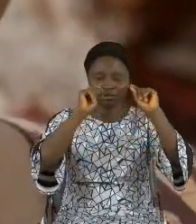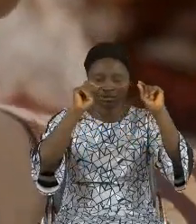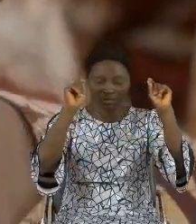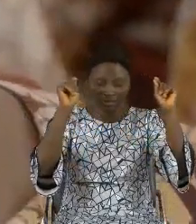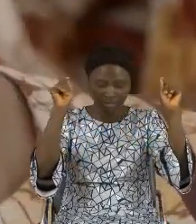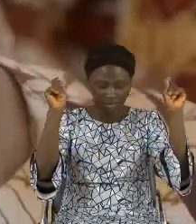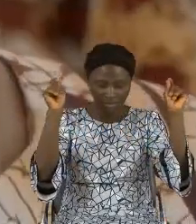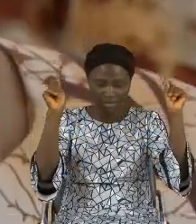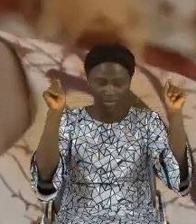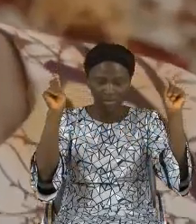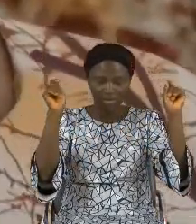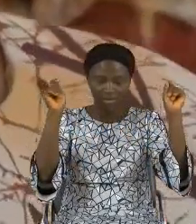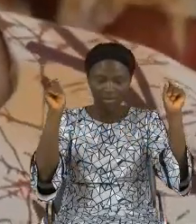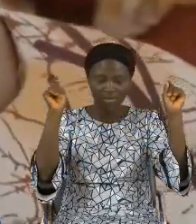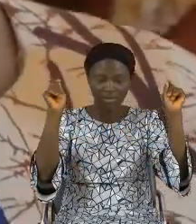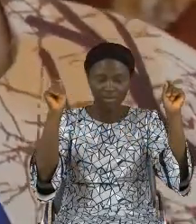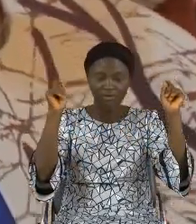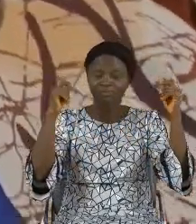Alleluia.